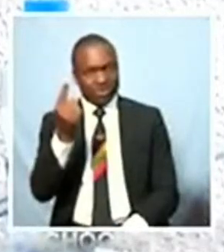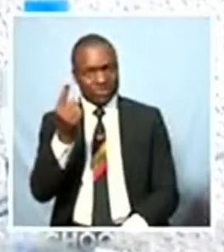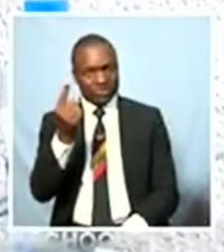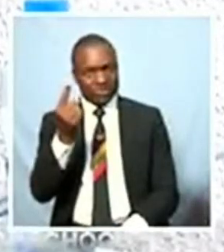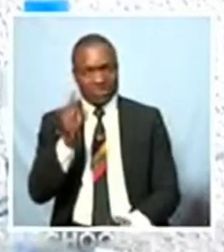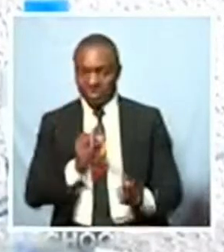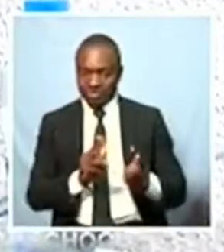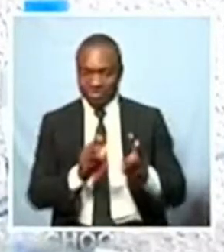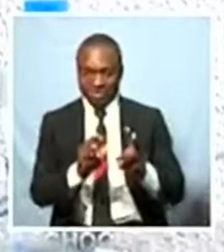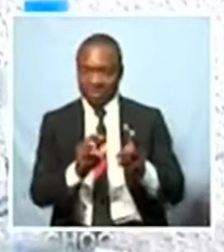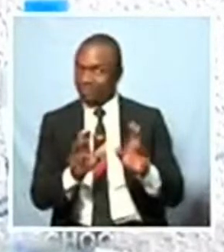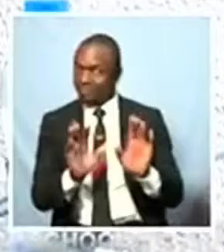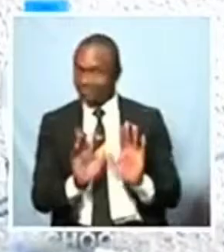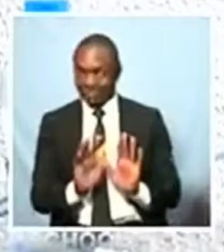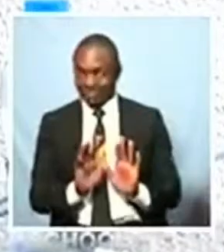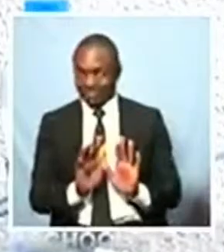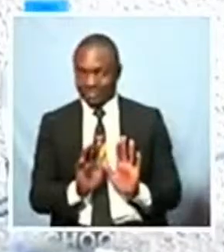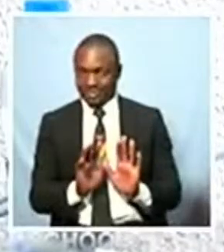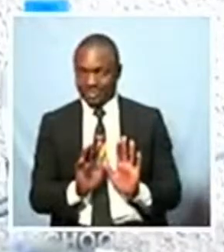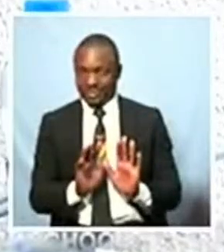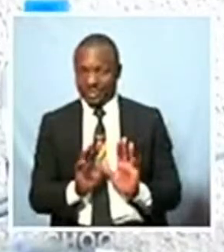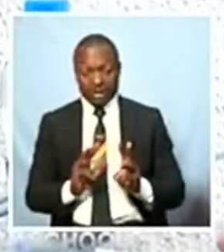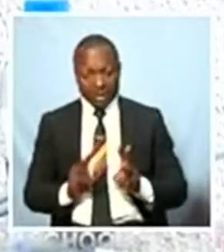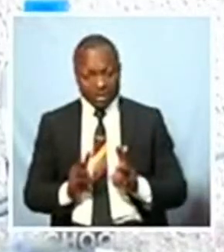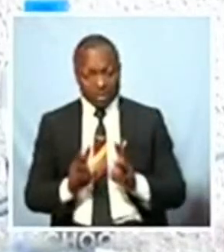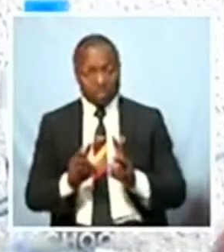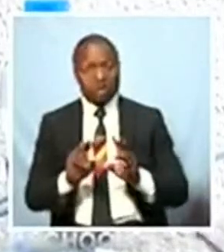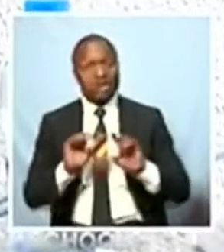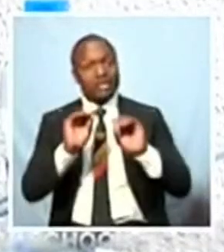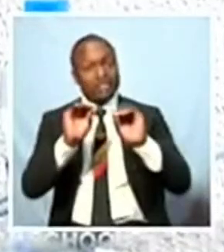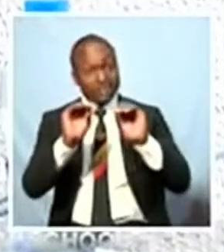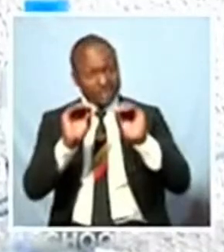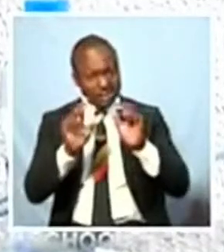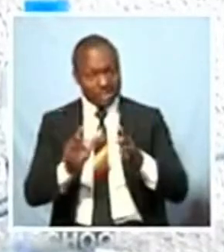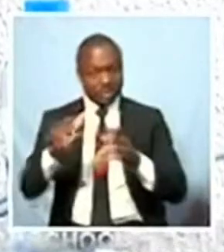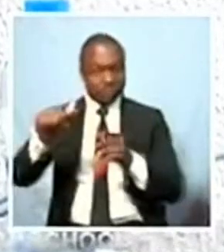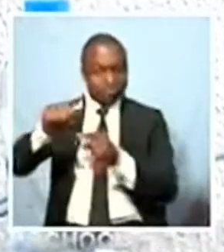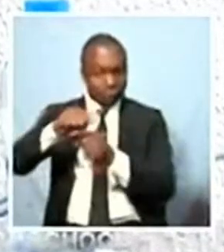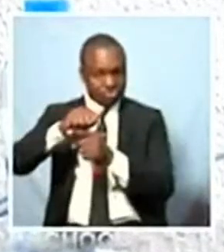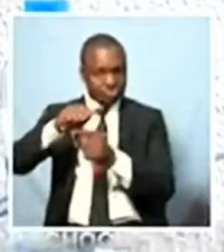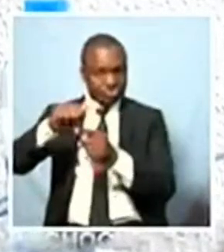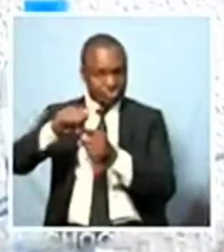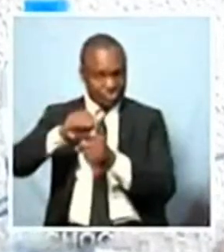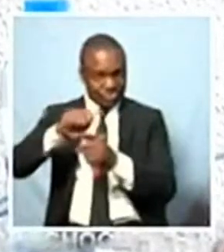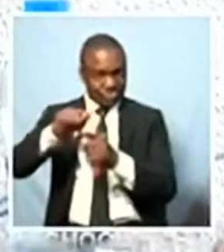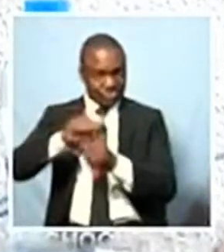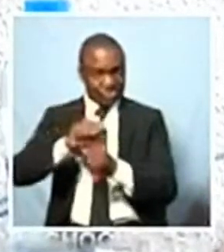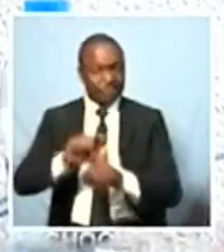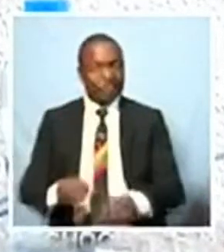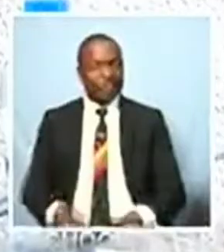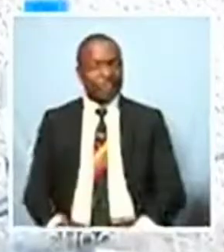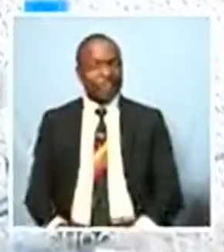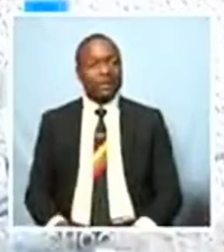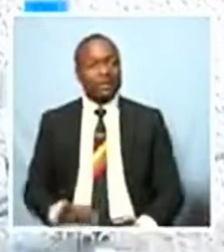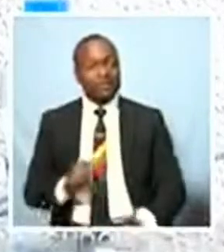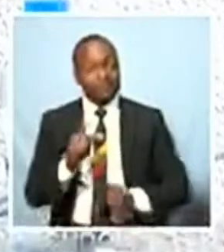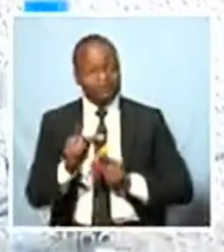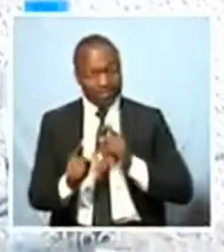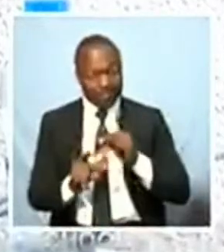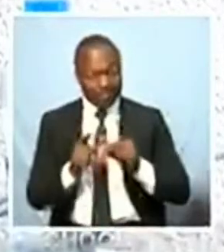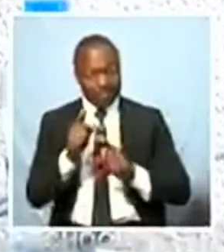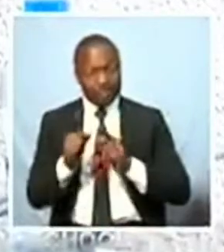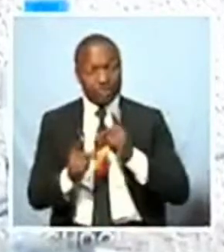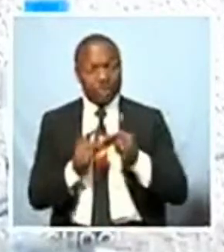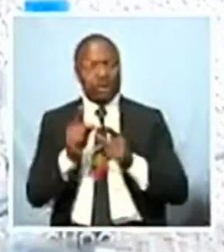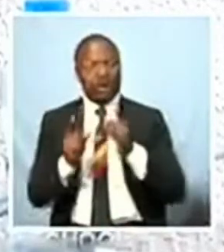It's the way the teachers are trained, It's the process of developing